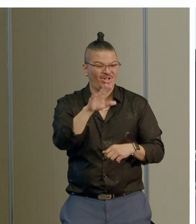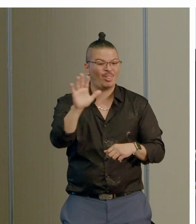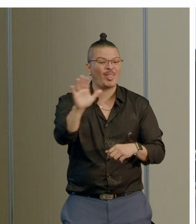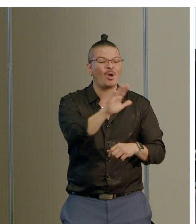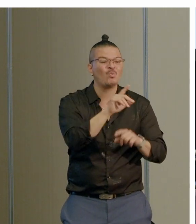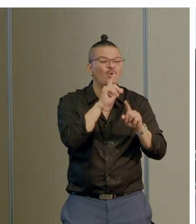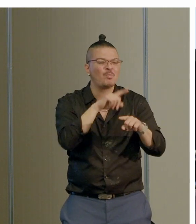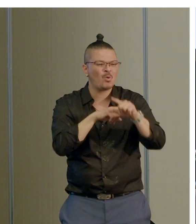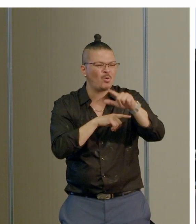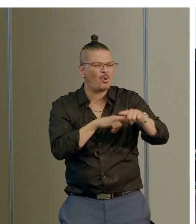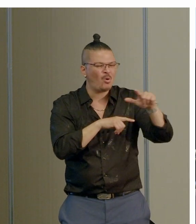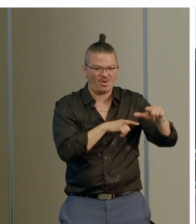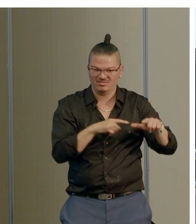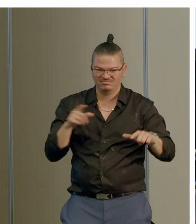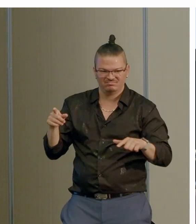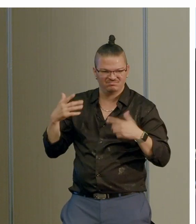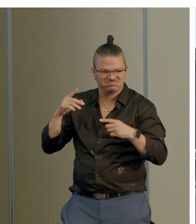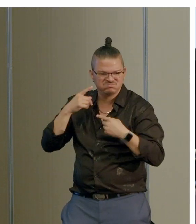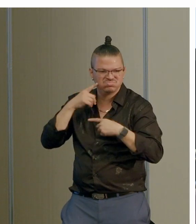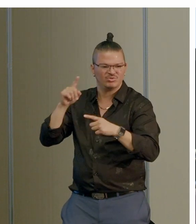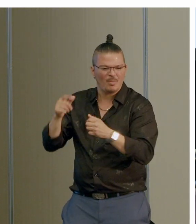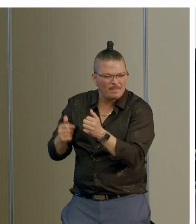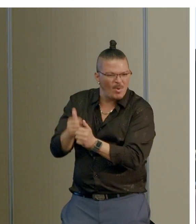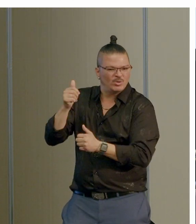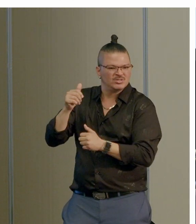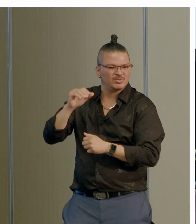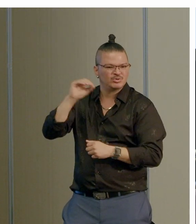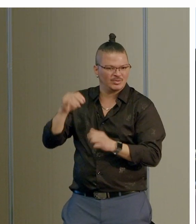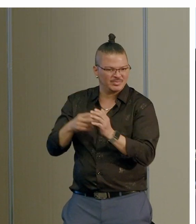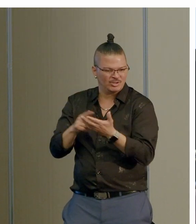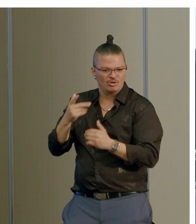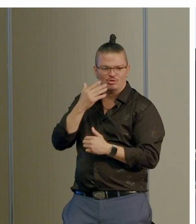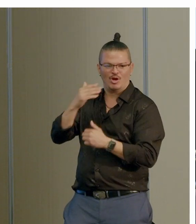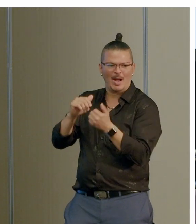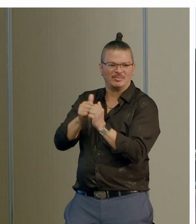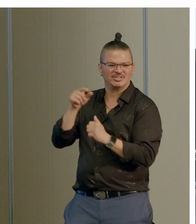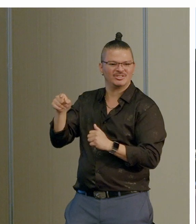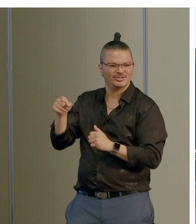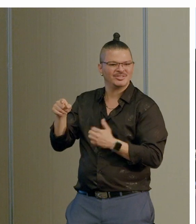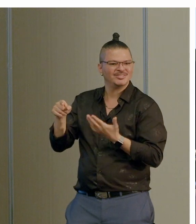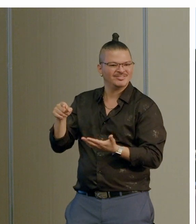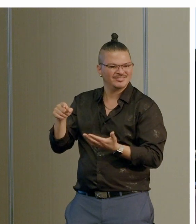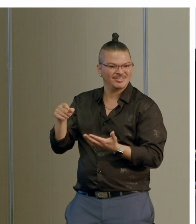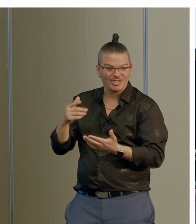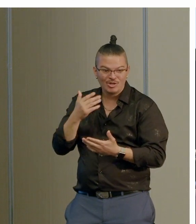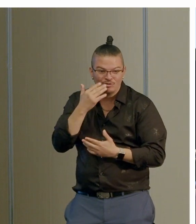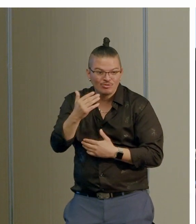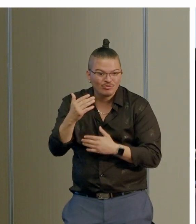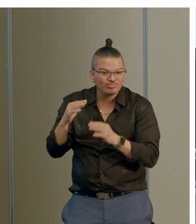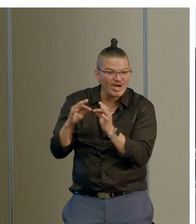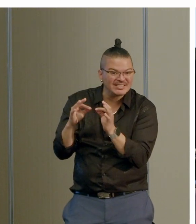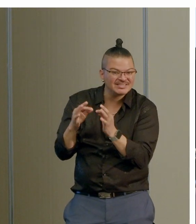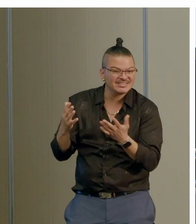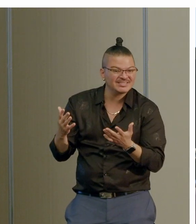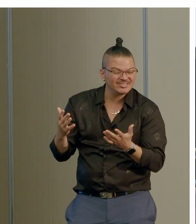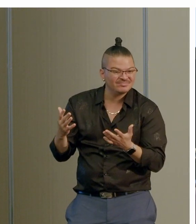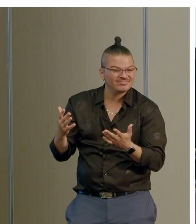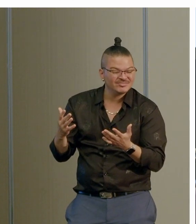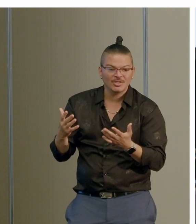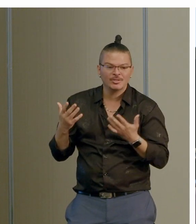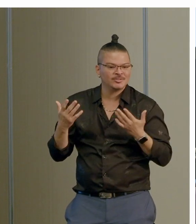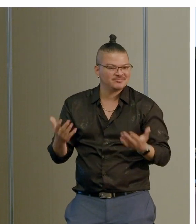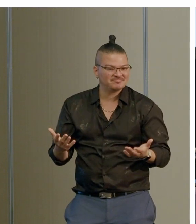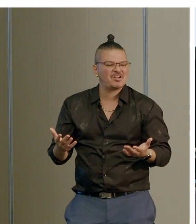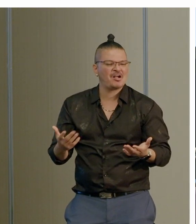competition now to make it not only a great product and at a good price point, but to make it accessible. But I think in our little way,